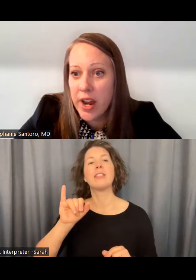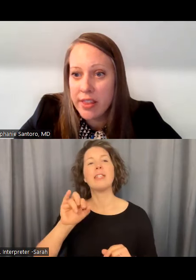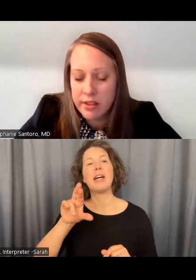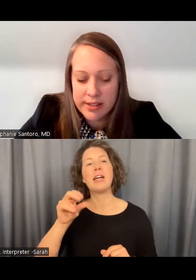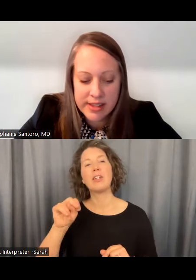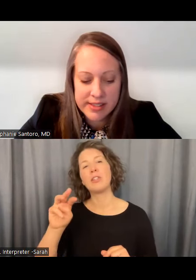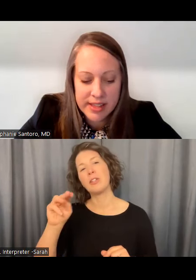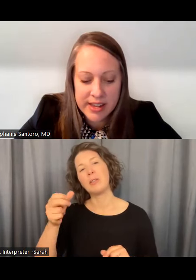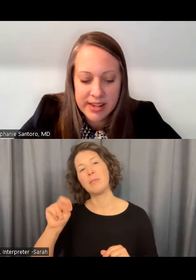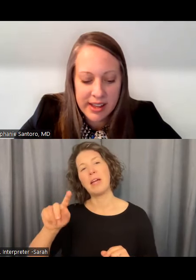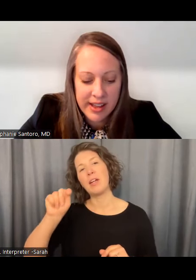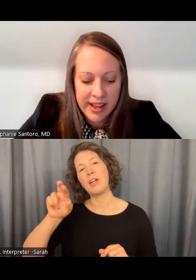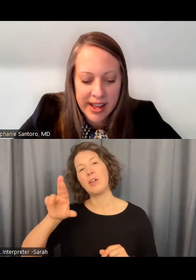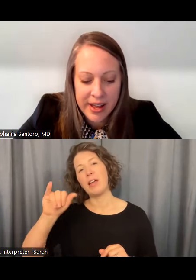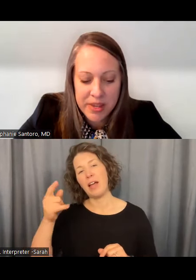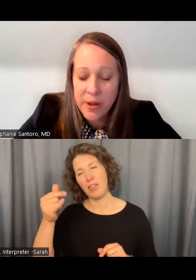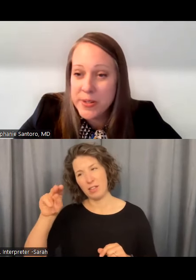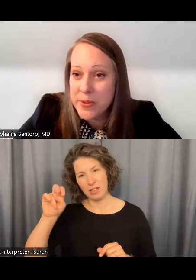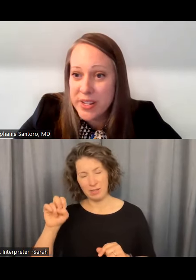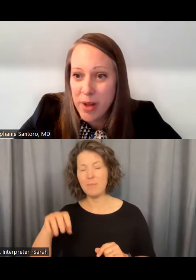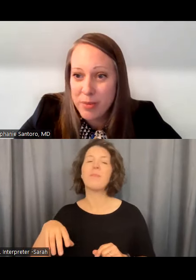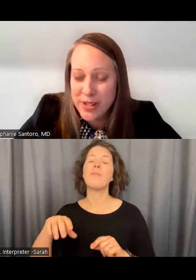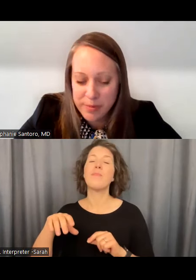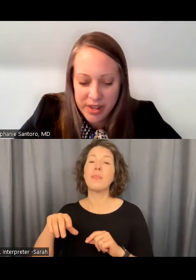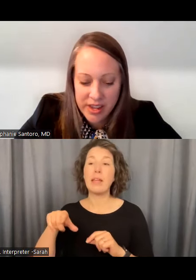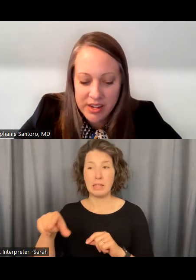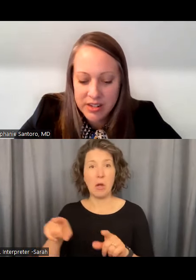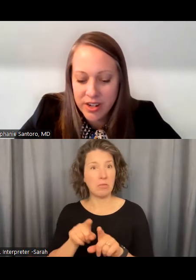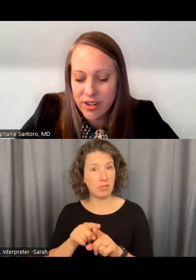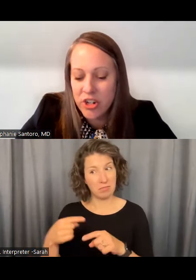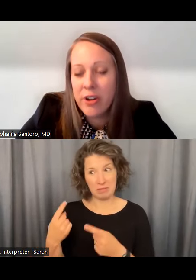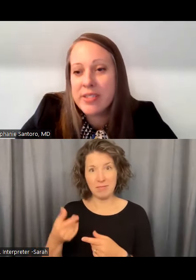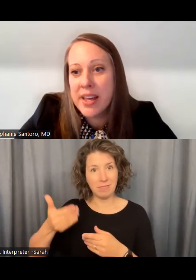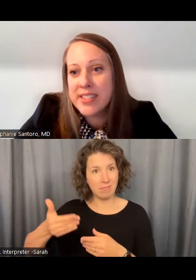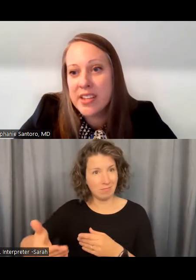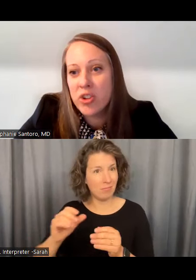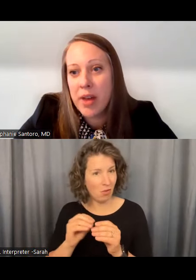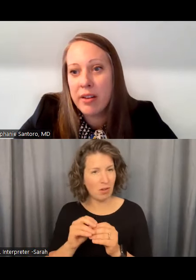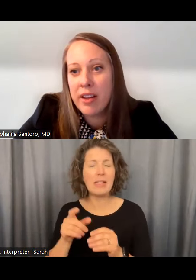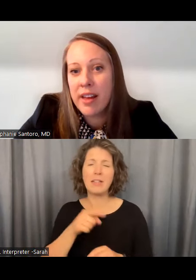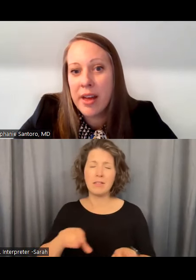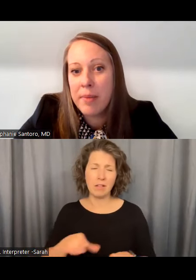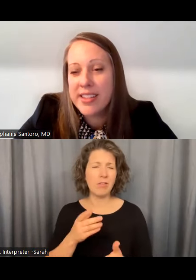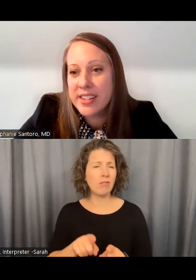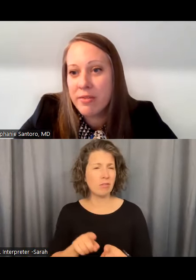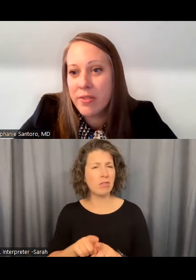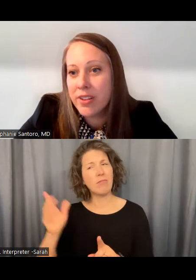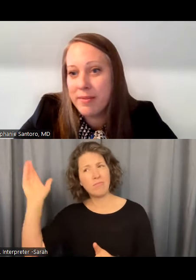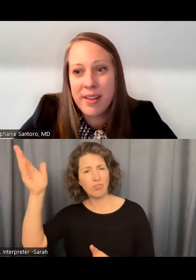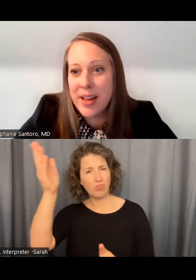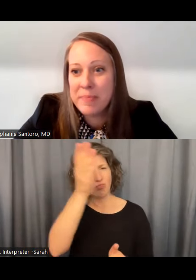additional triathlons since then. He also does public speaking to share his message about